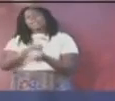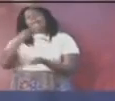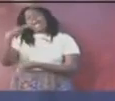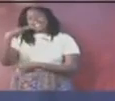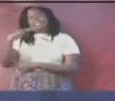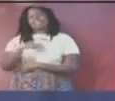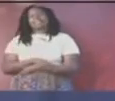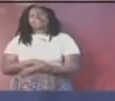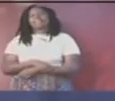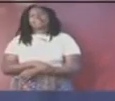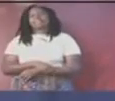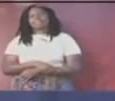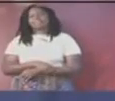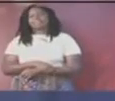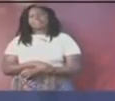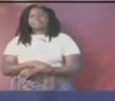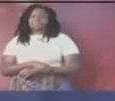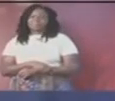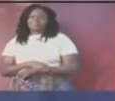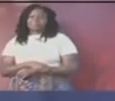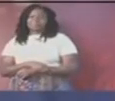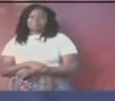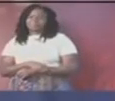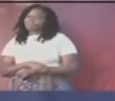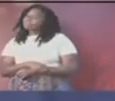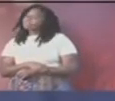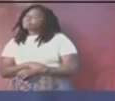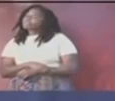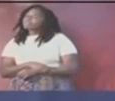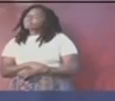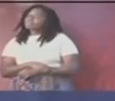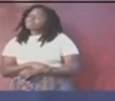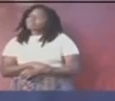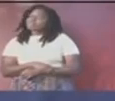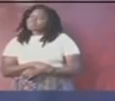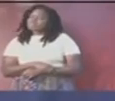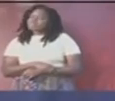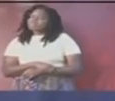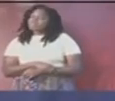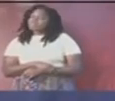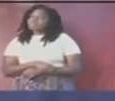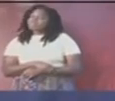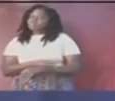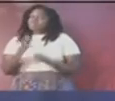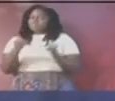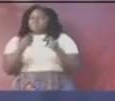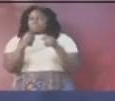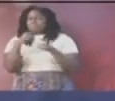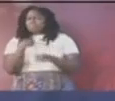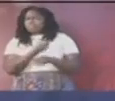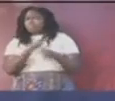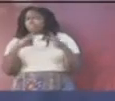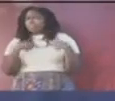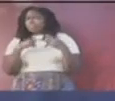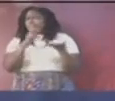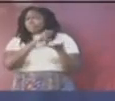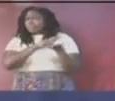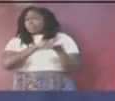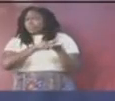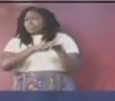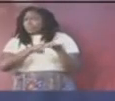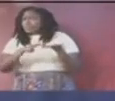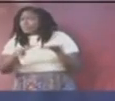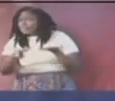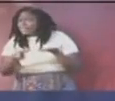2-week period and the projections that you've shown us just now, because we have about 2 weeks again until this period of